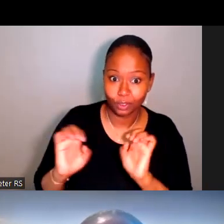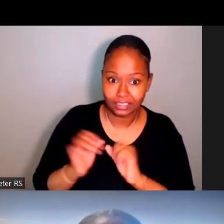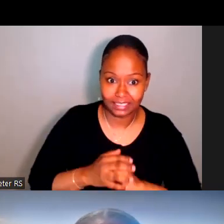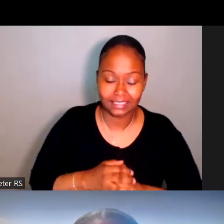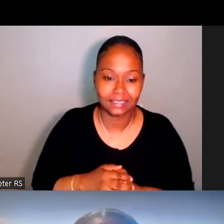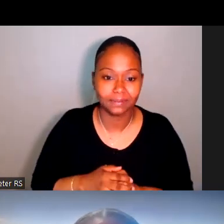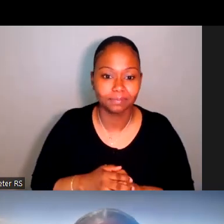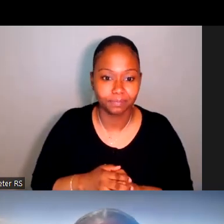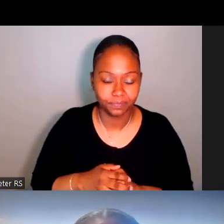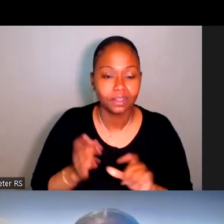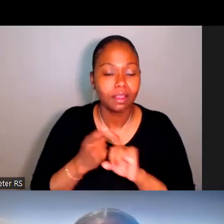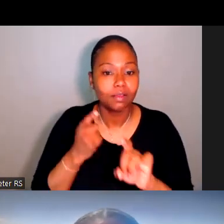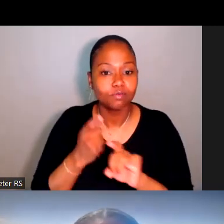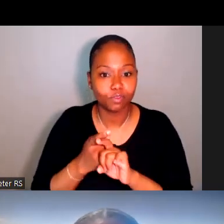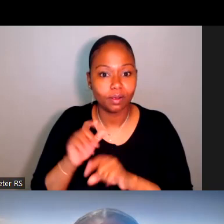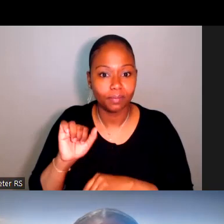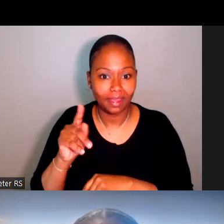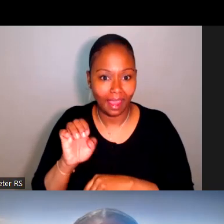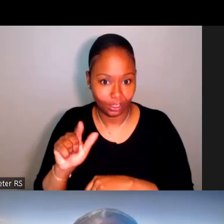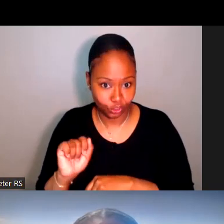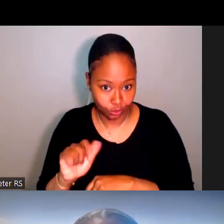based on the actionable principles.